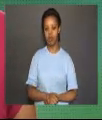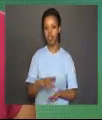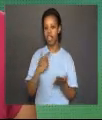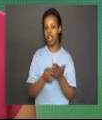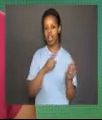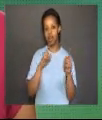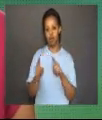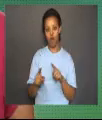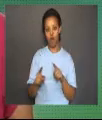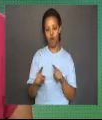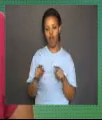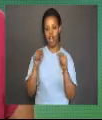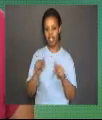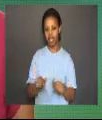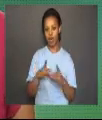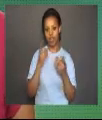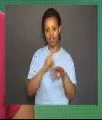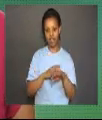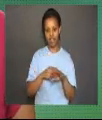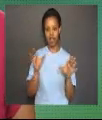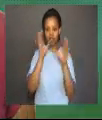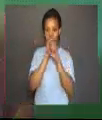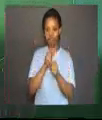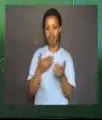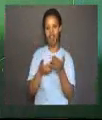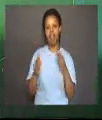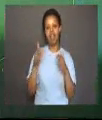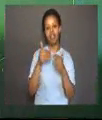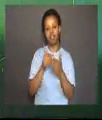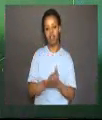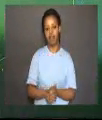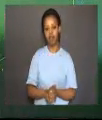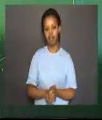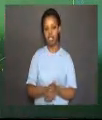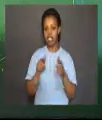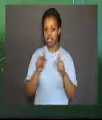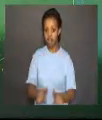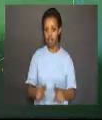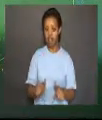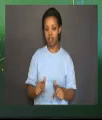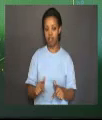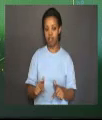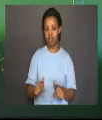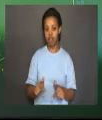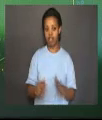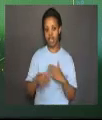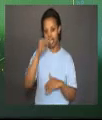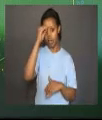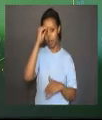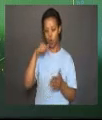This brings us to the end of our lesson. Today, we learned about